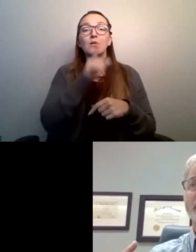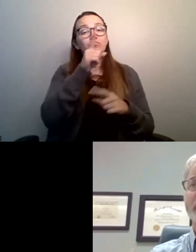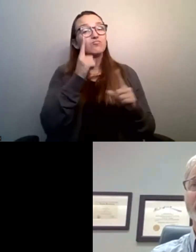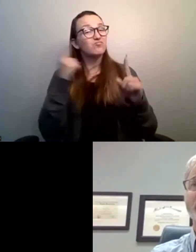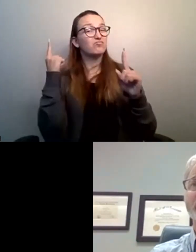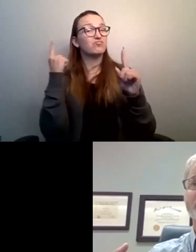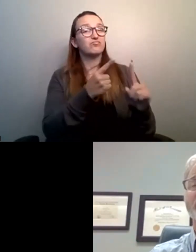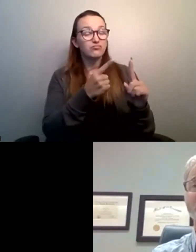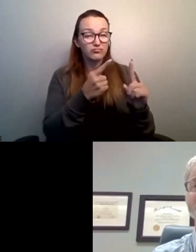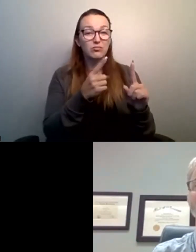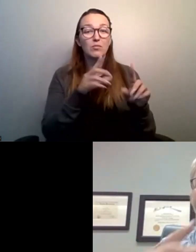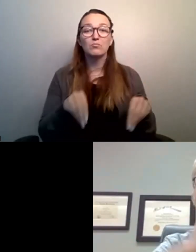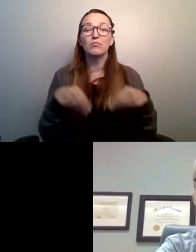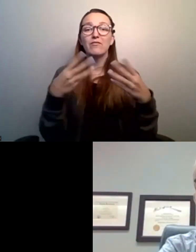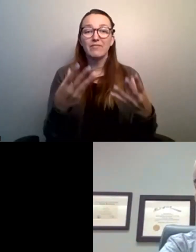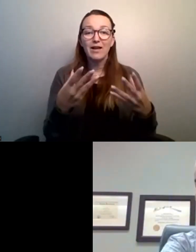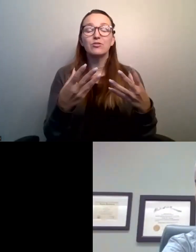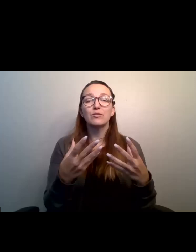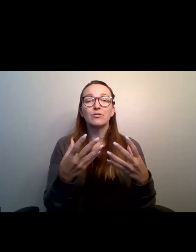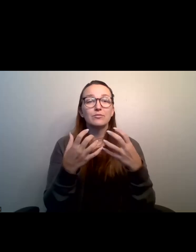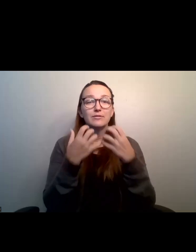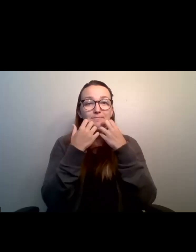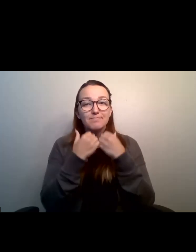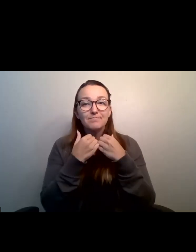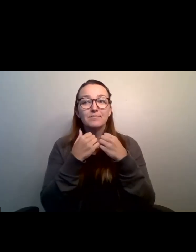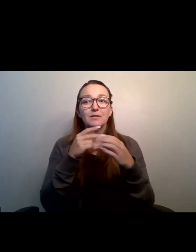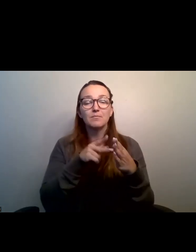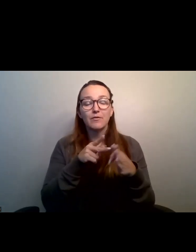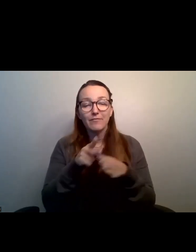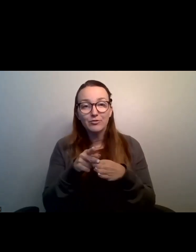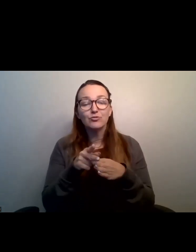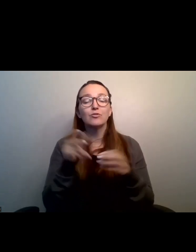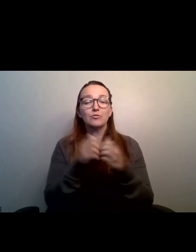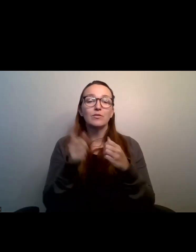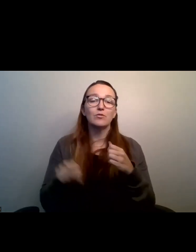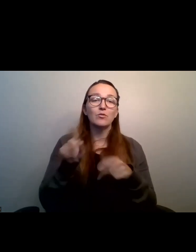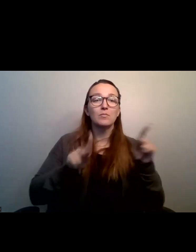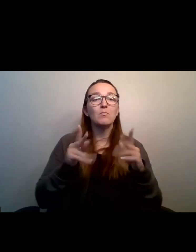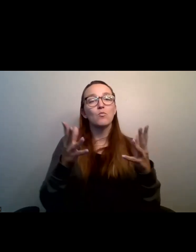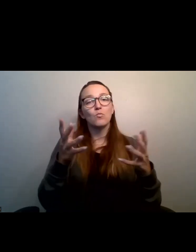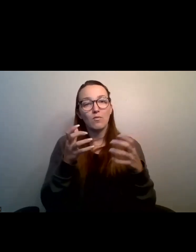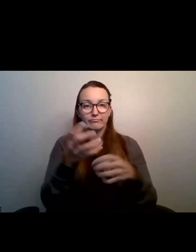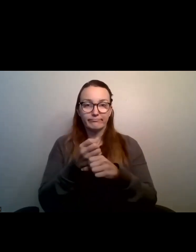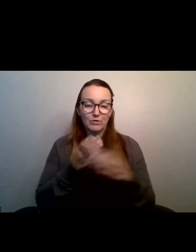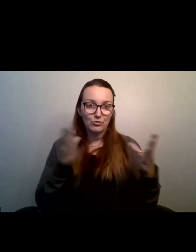the caring professionals to the people who want to receive that service.